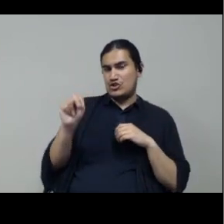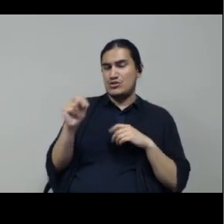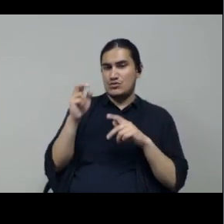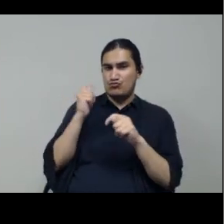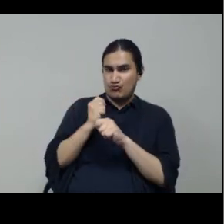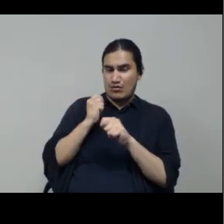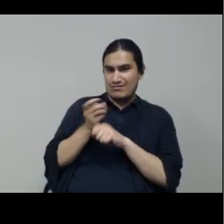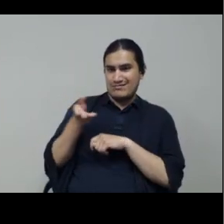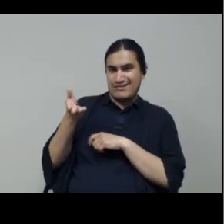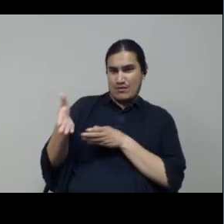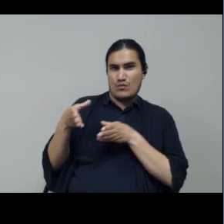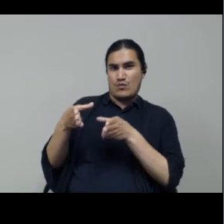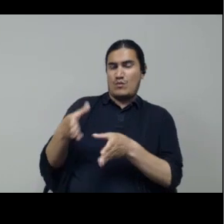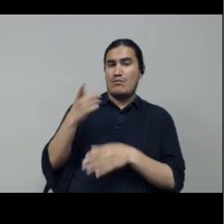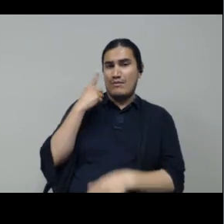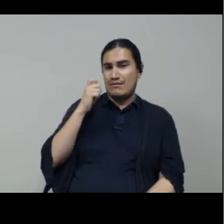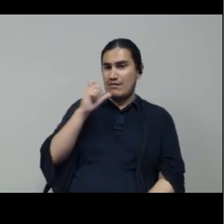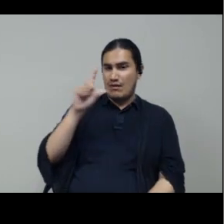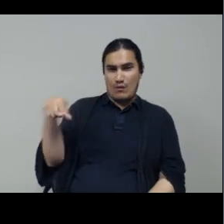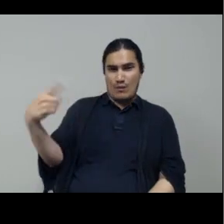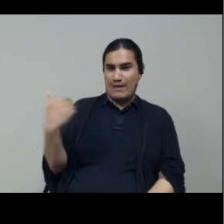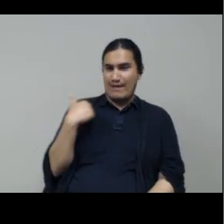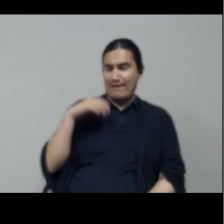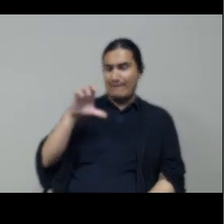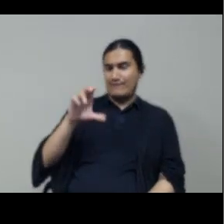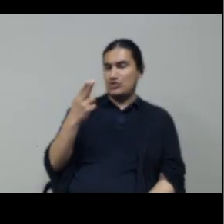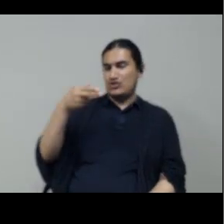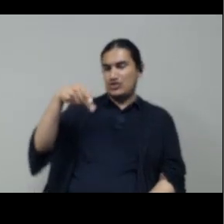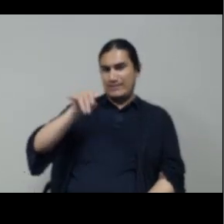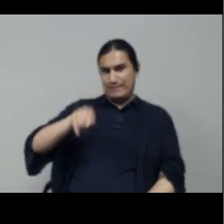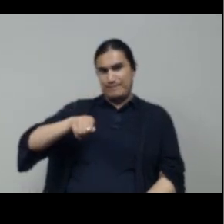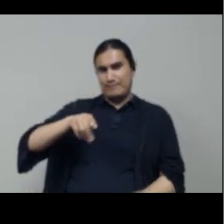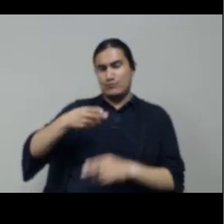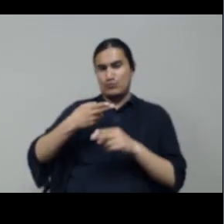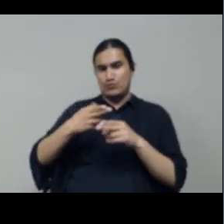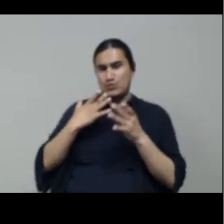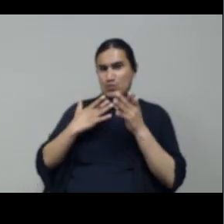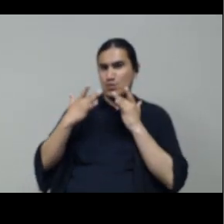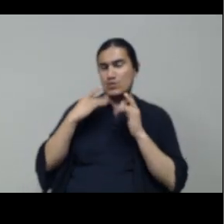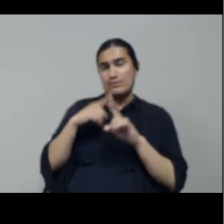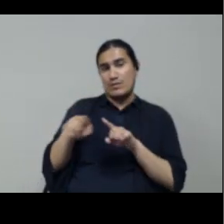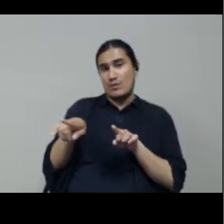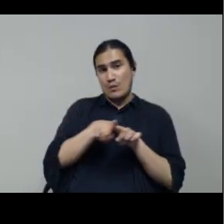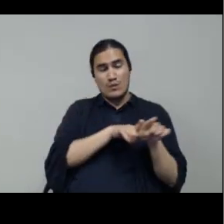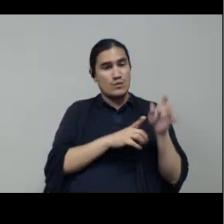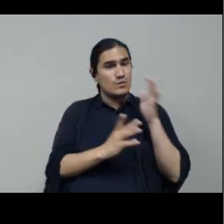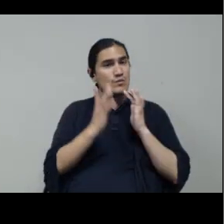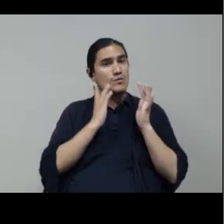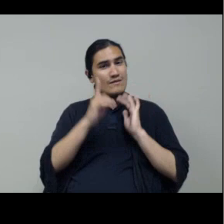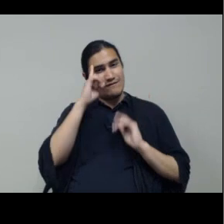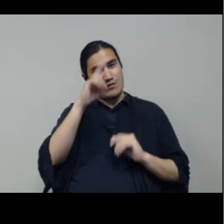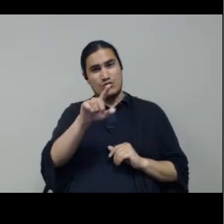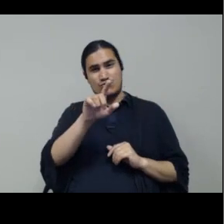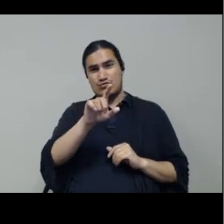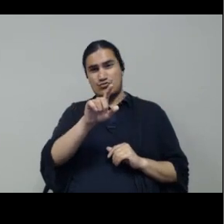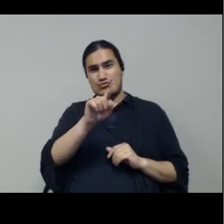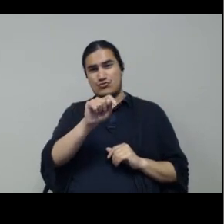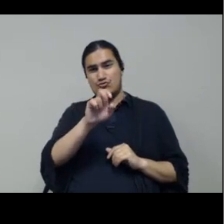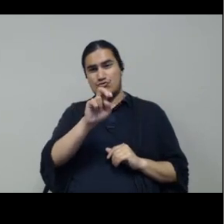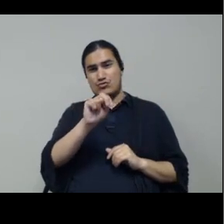is because not only is there a chip shortage, which persists, but they had a shortage of transmission